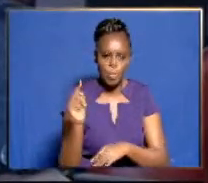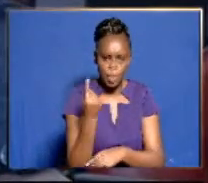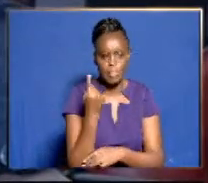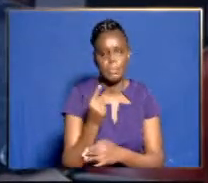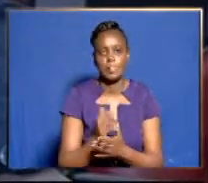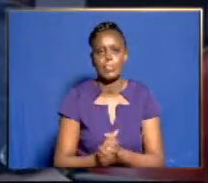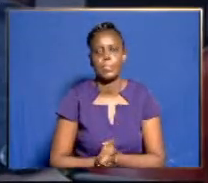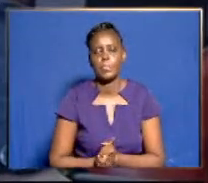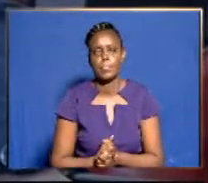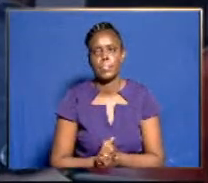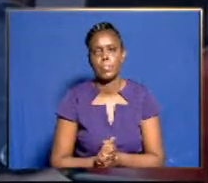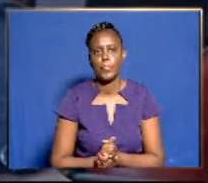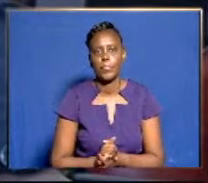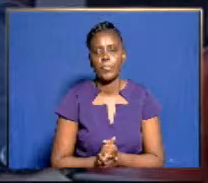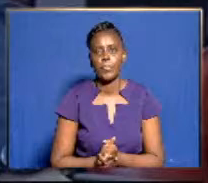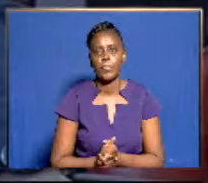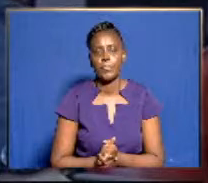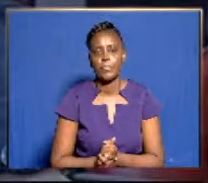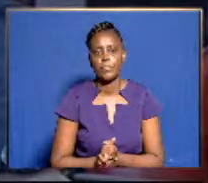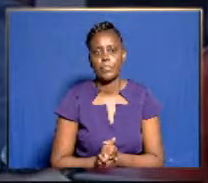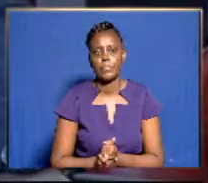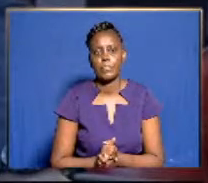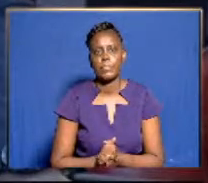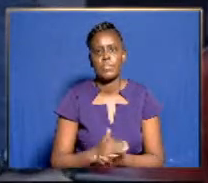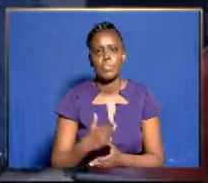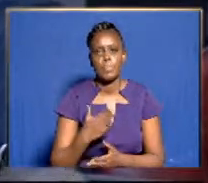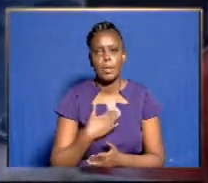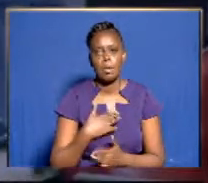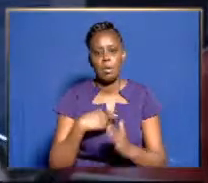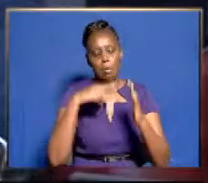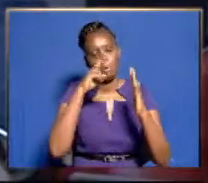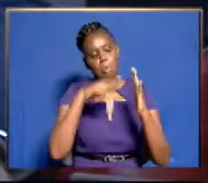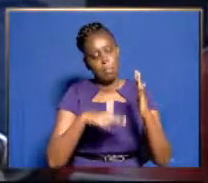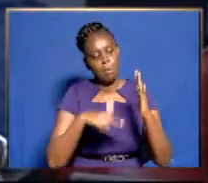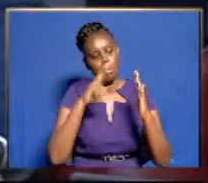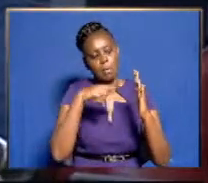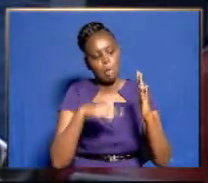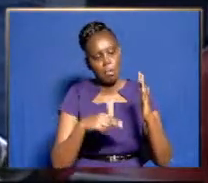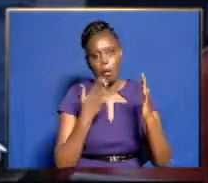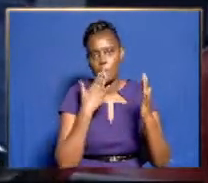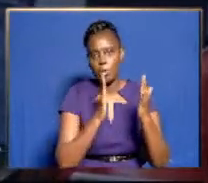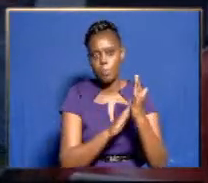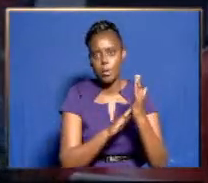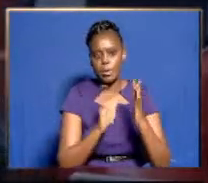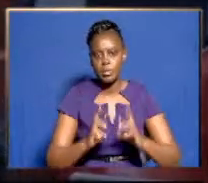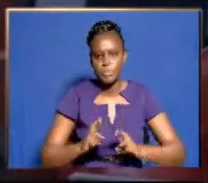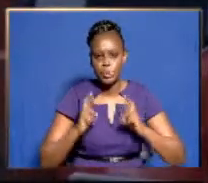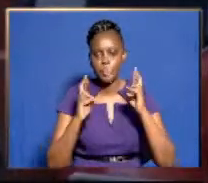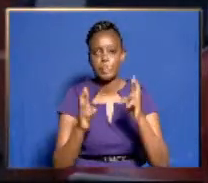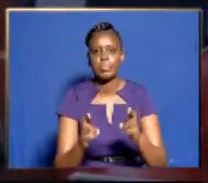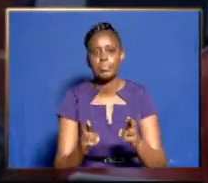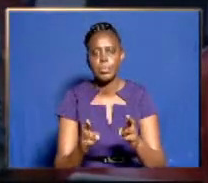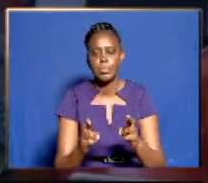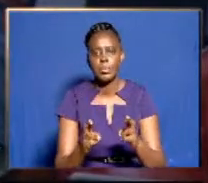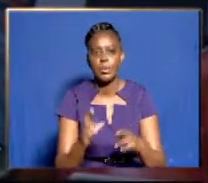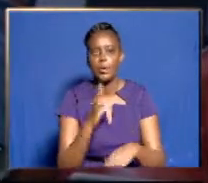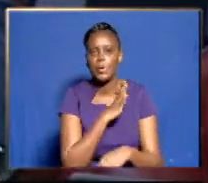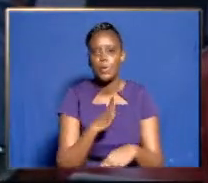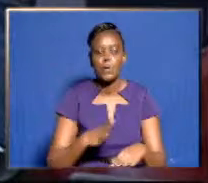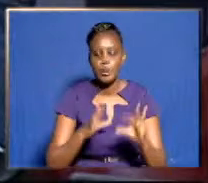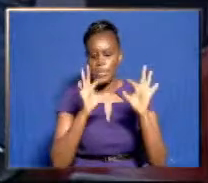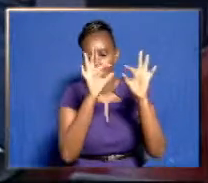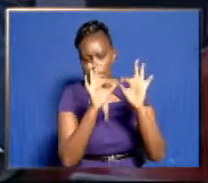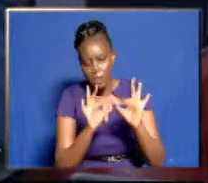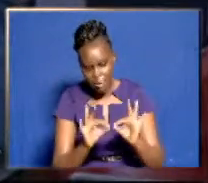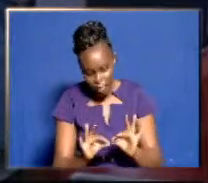Honorable Speaker, I read in the report that there is a recommendation by the committee that Treasury